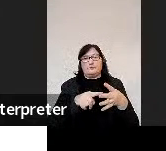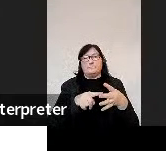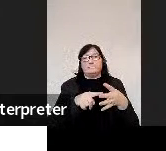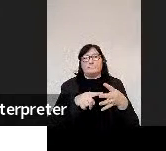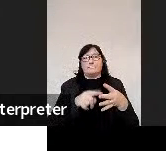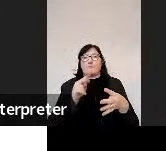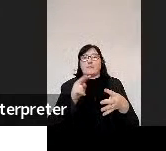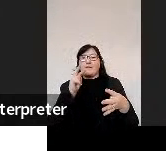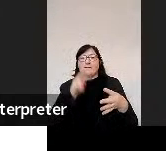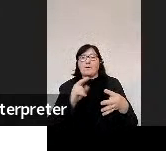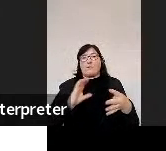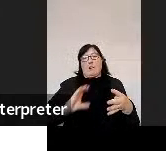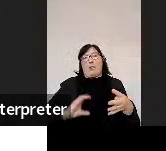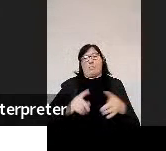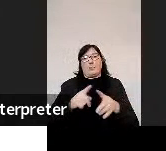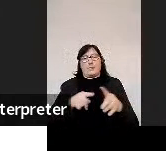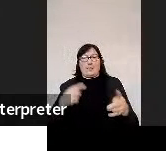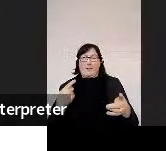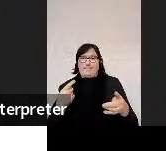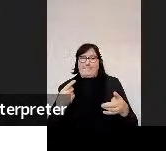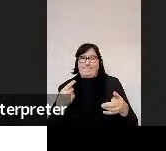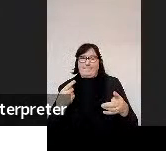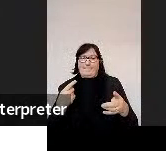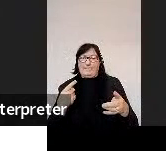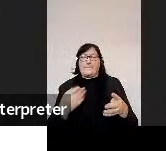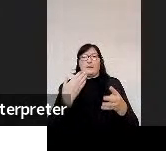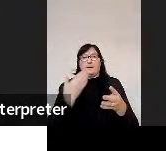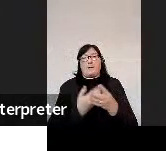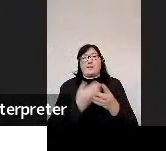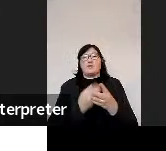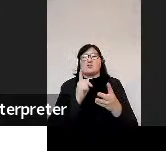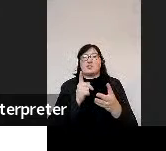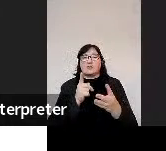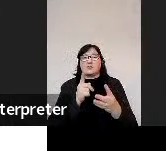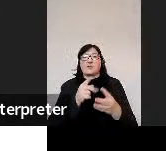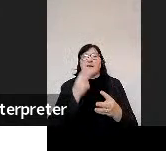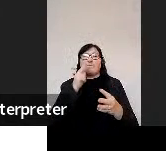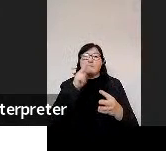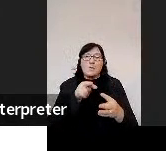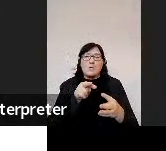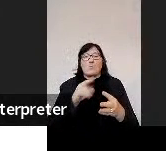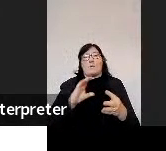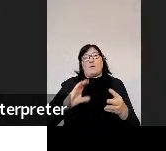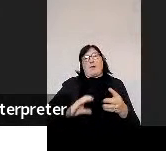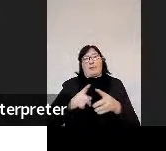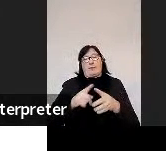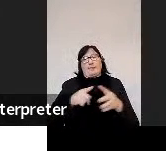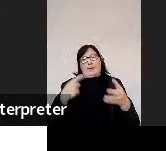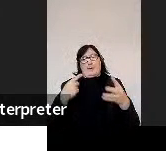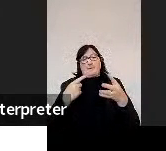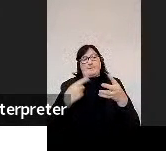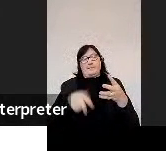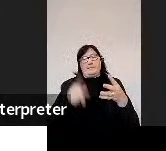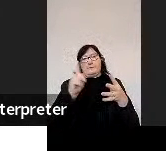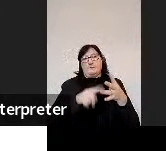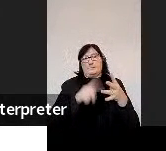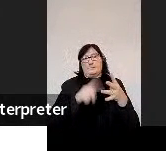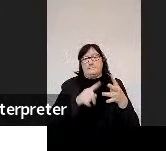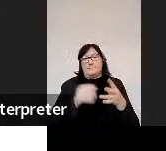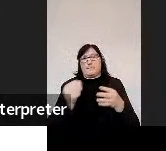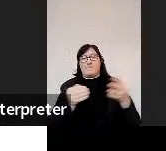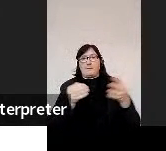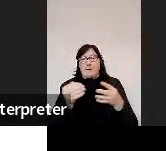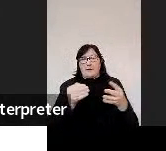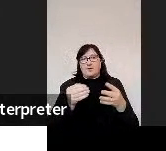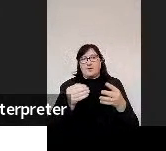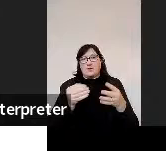So this role only allows you access to view client type information. The third role is Manage Customs Product Information. So